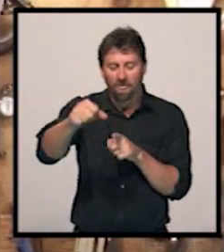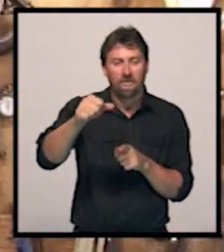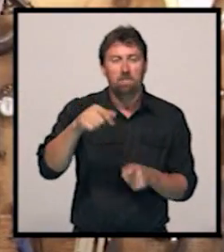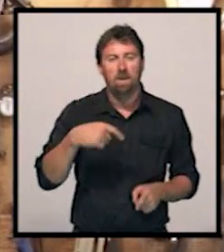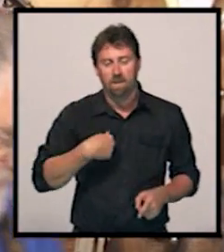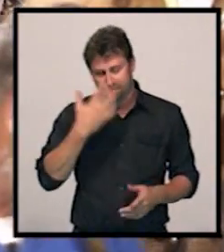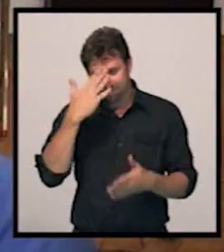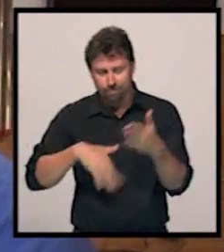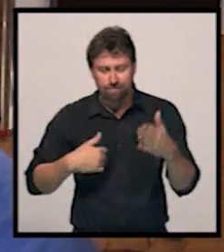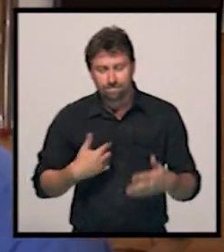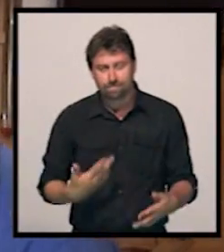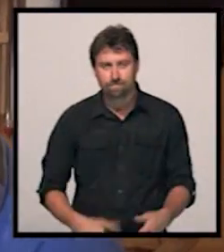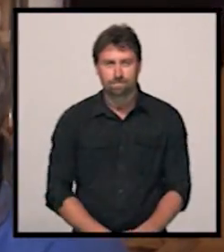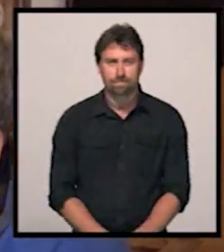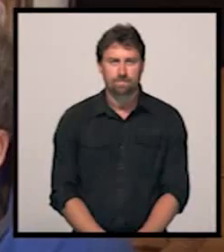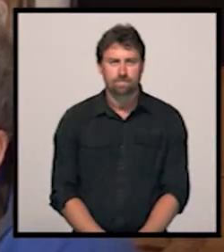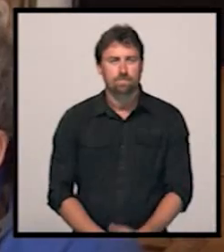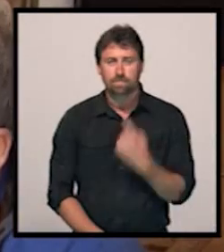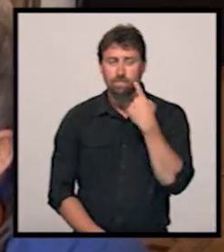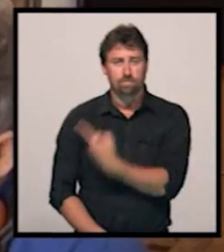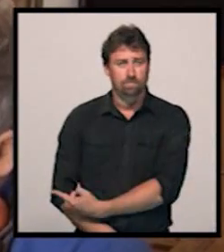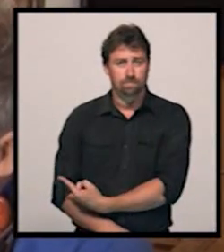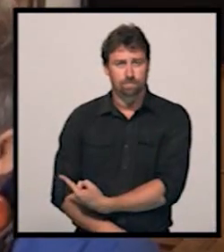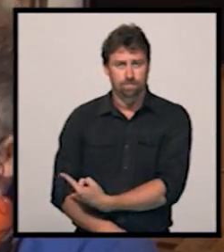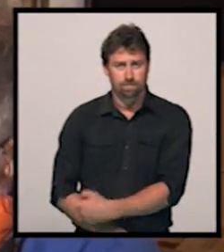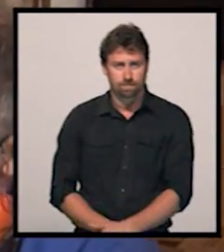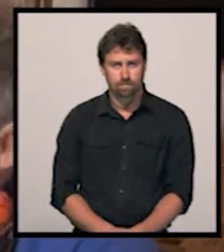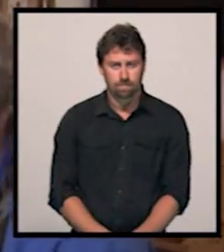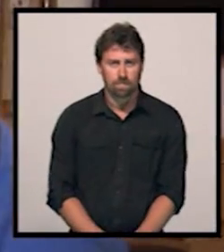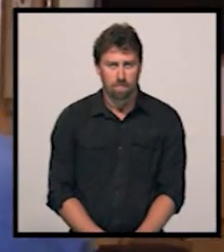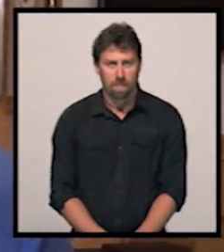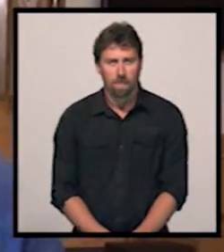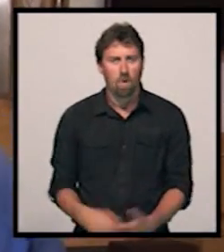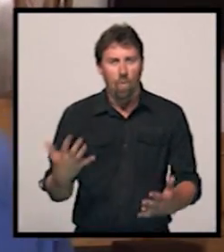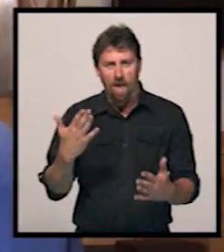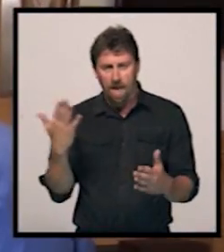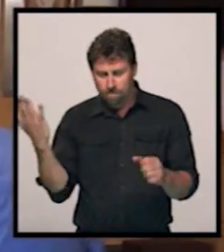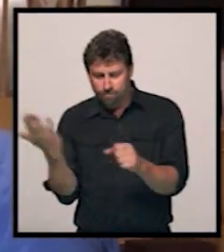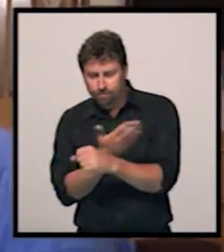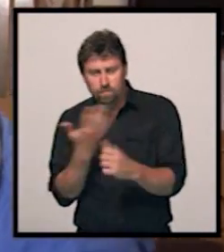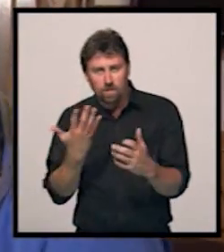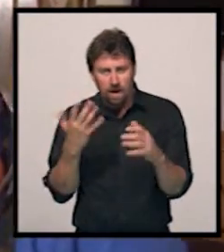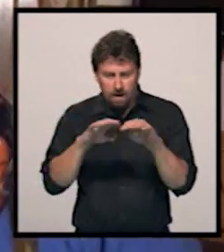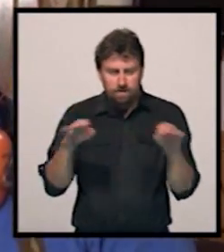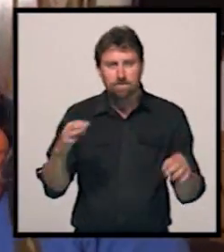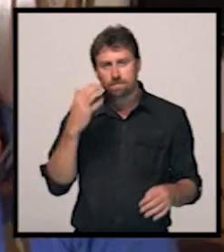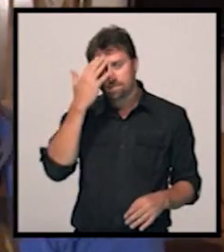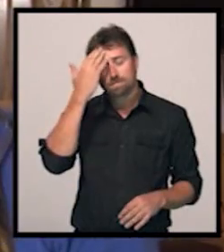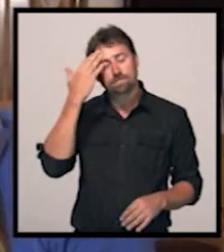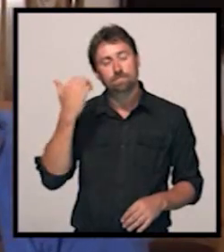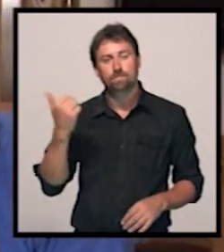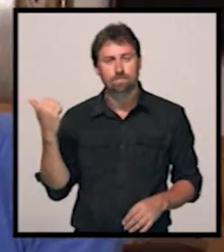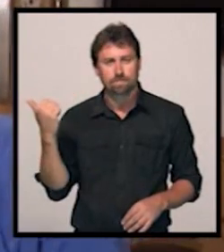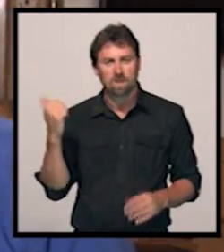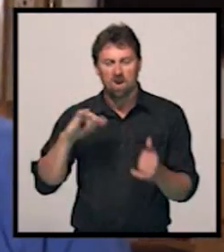and I'll cut this off. As you can see, I've just drawn a pencil mark where I want the lid to come off. First thing to do, get a bit of extra